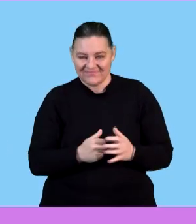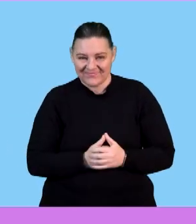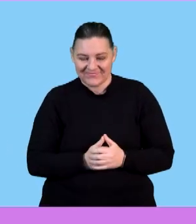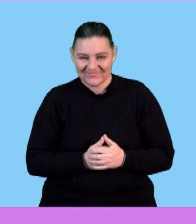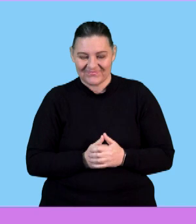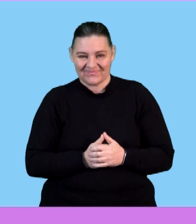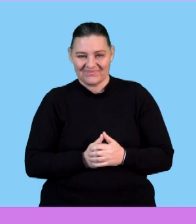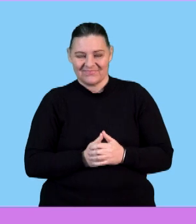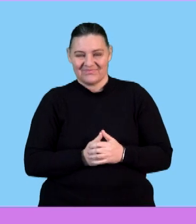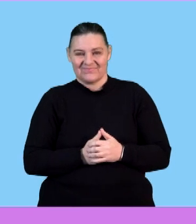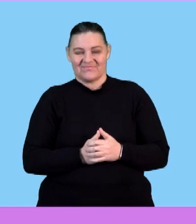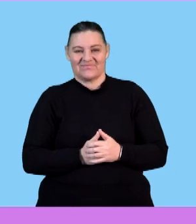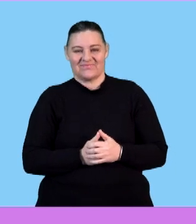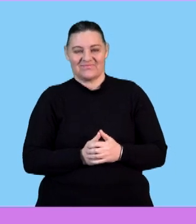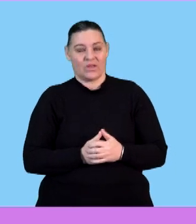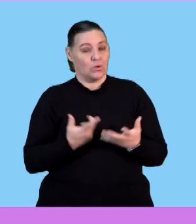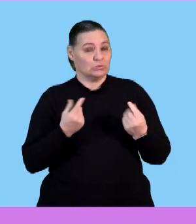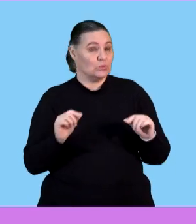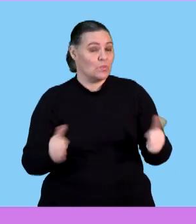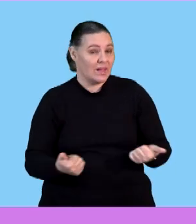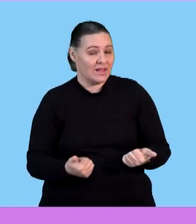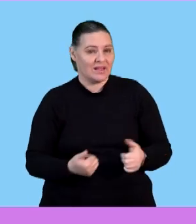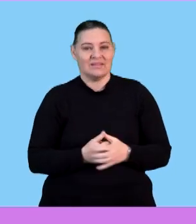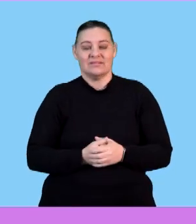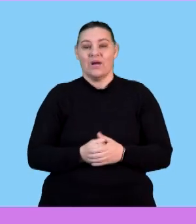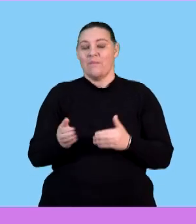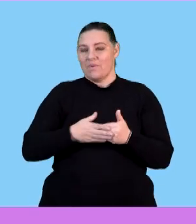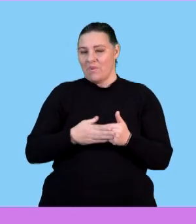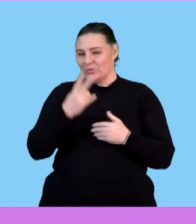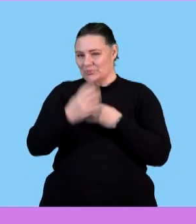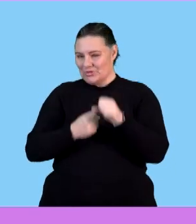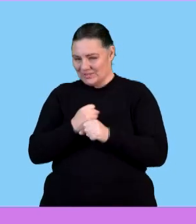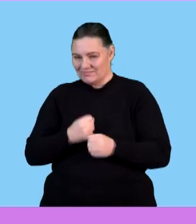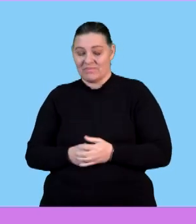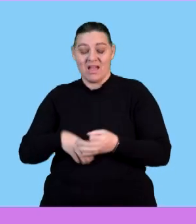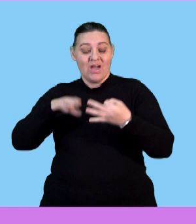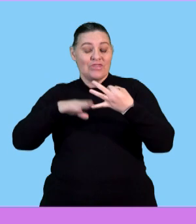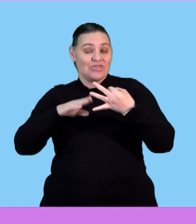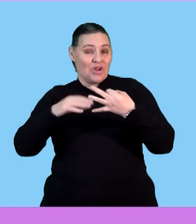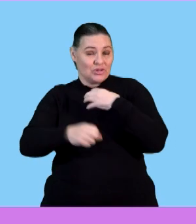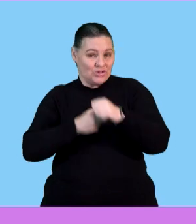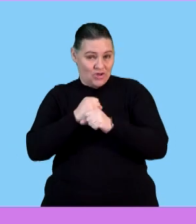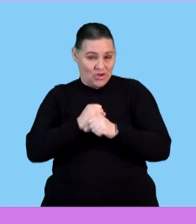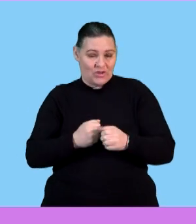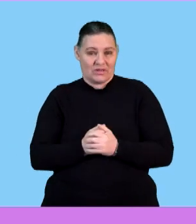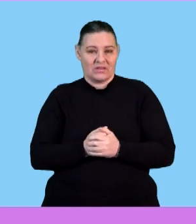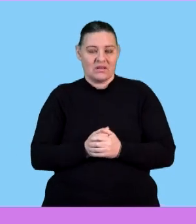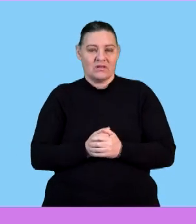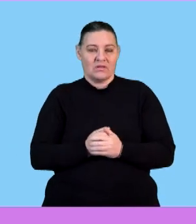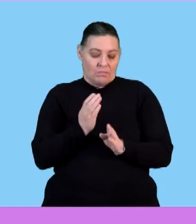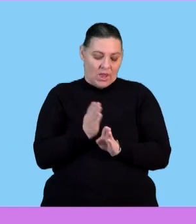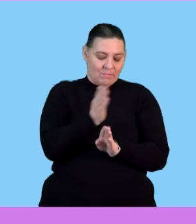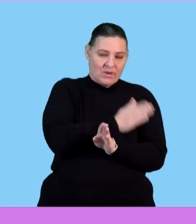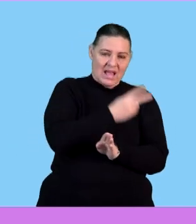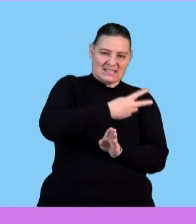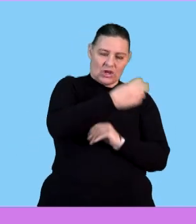Nice. All right. Doing well. 2 more years to go. Excuse me. Year 3.